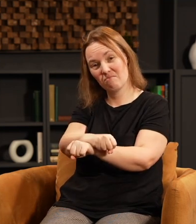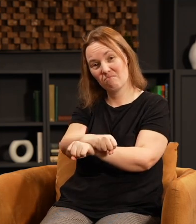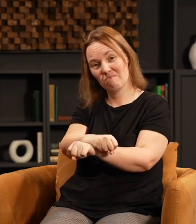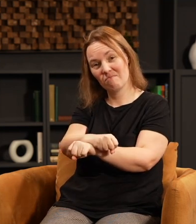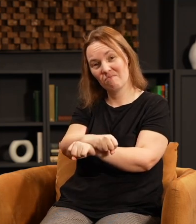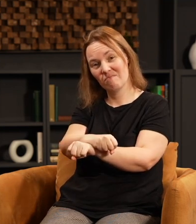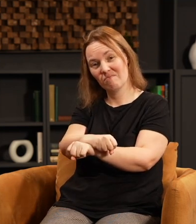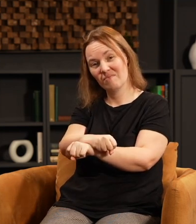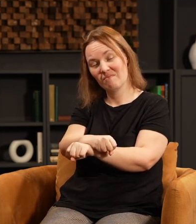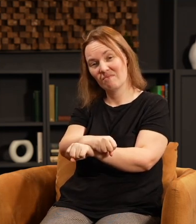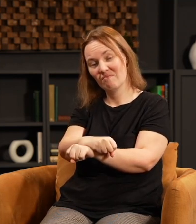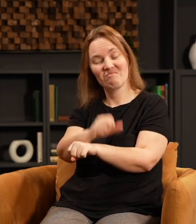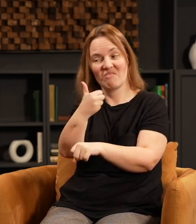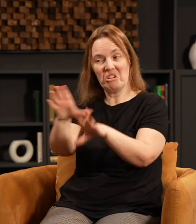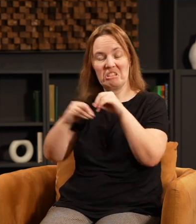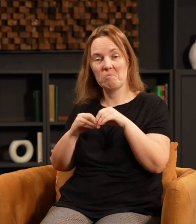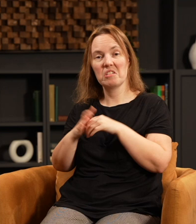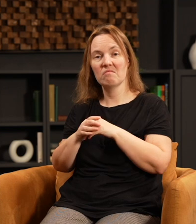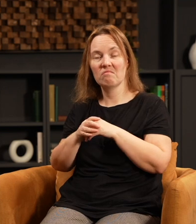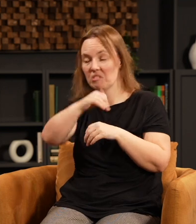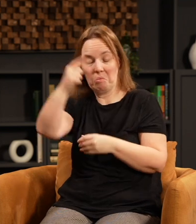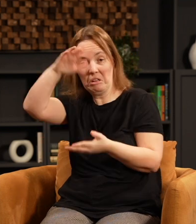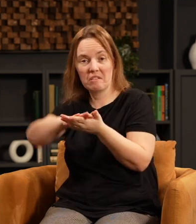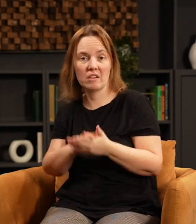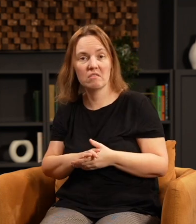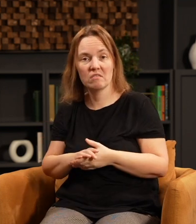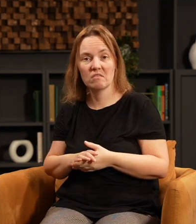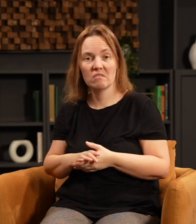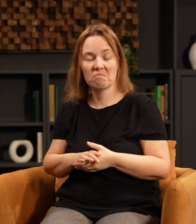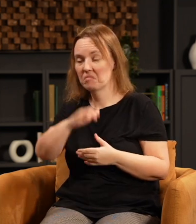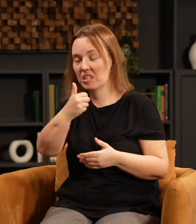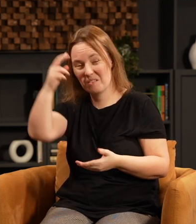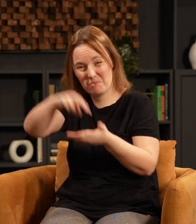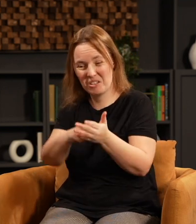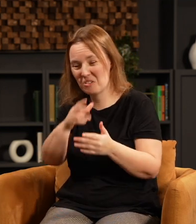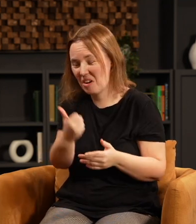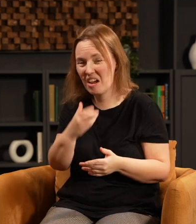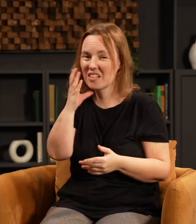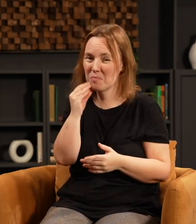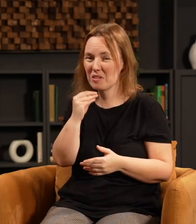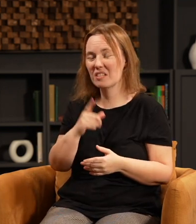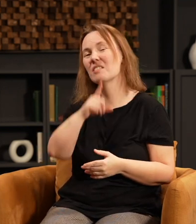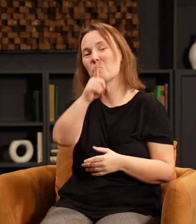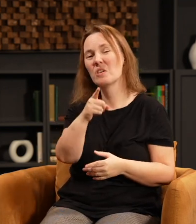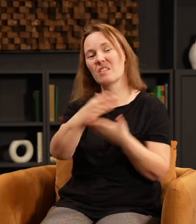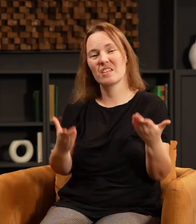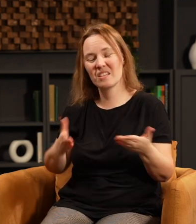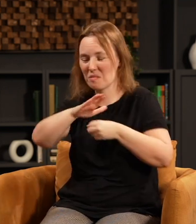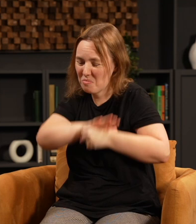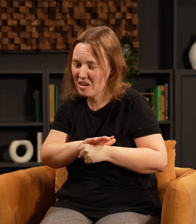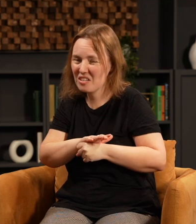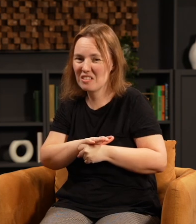don't receive it. Don't believe it. It doesn't mean that you're not experiencing some real things. Pressures,